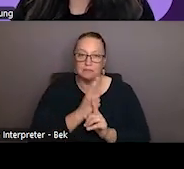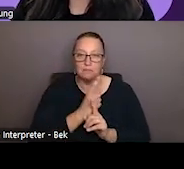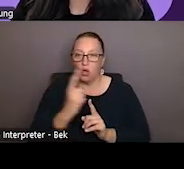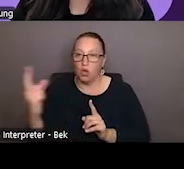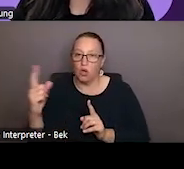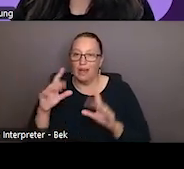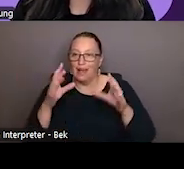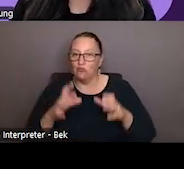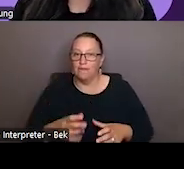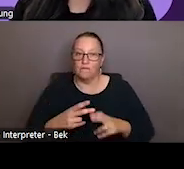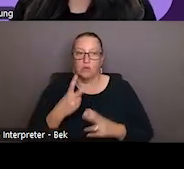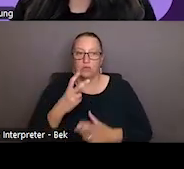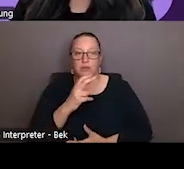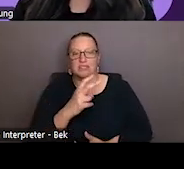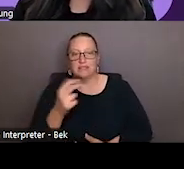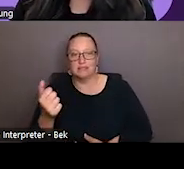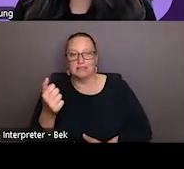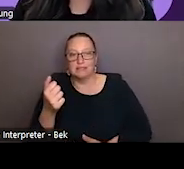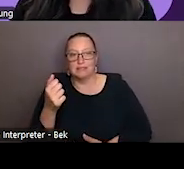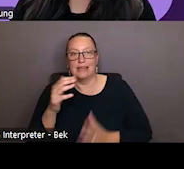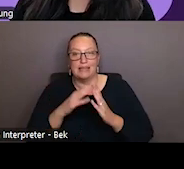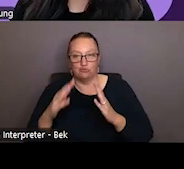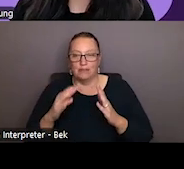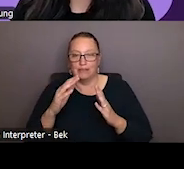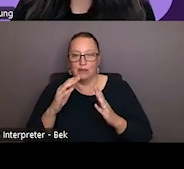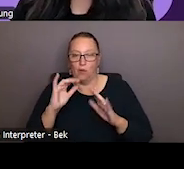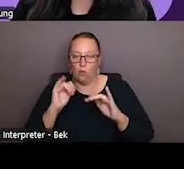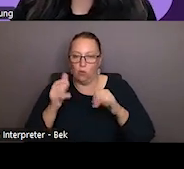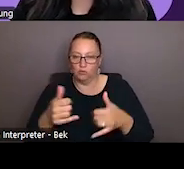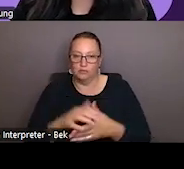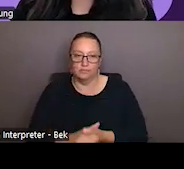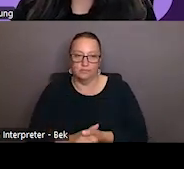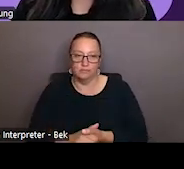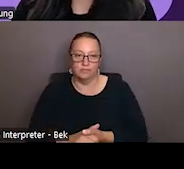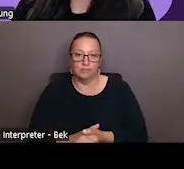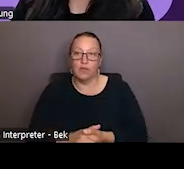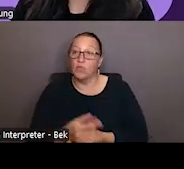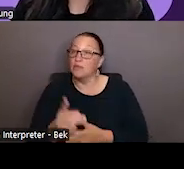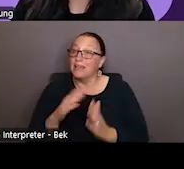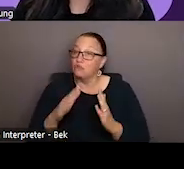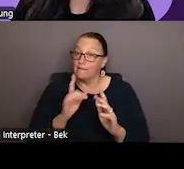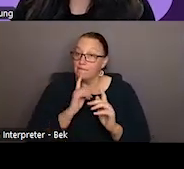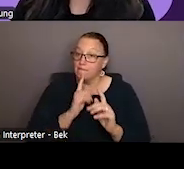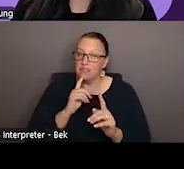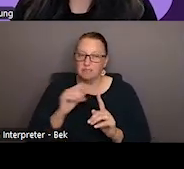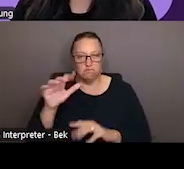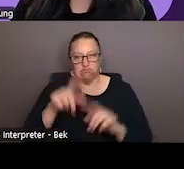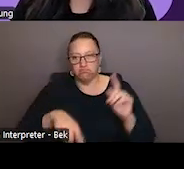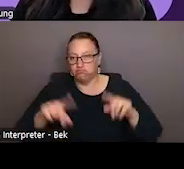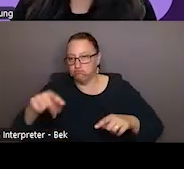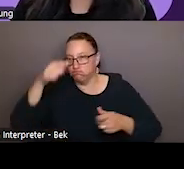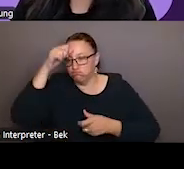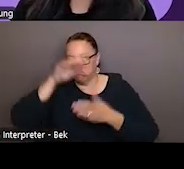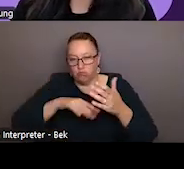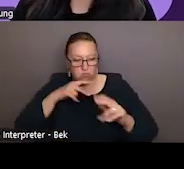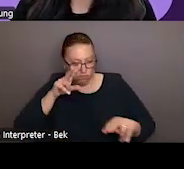Pacific Awards. These industry advisors with diverse and relevant experience across the Asia Pacific region will score